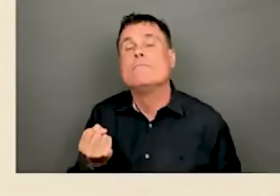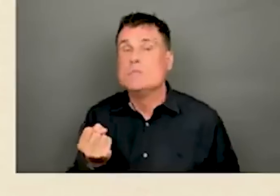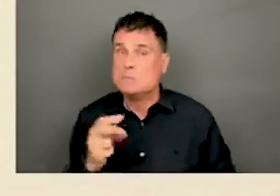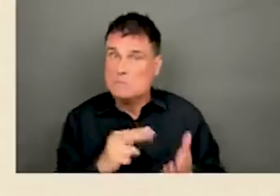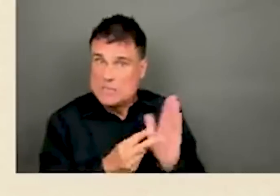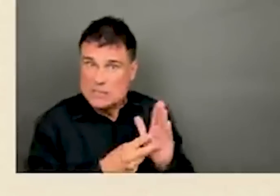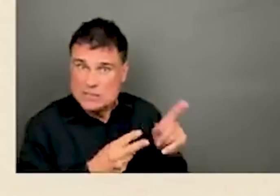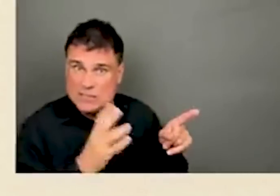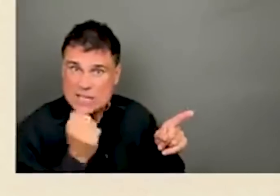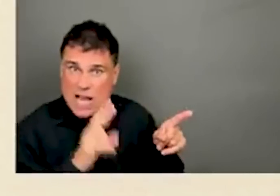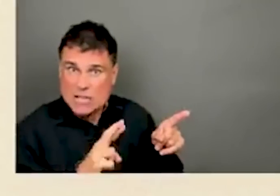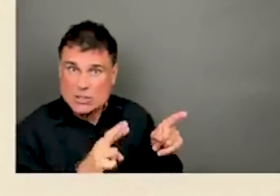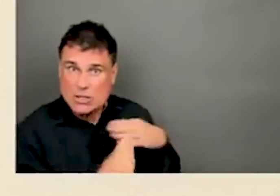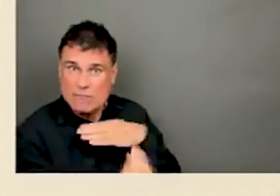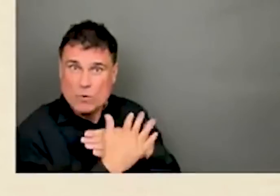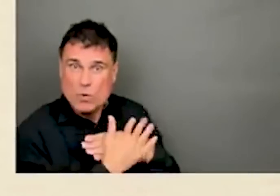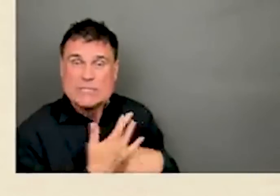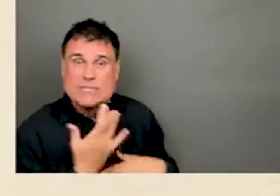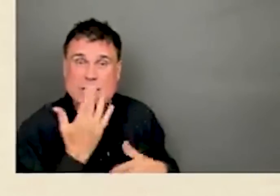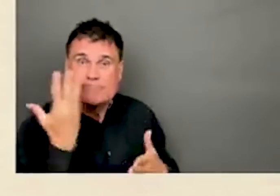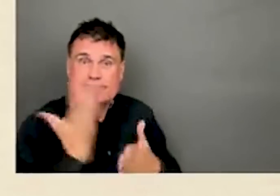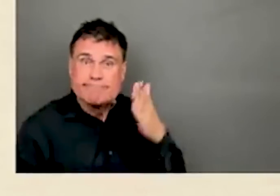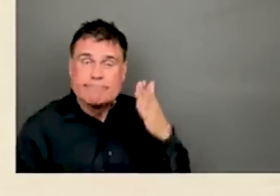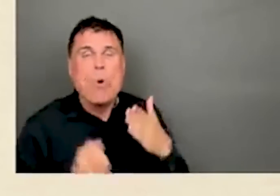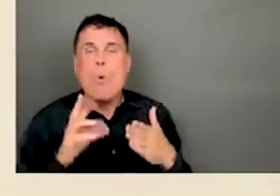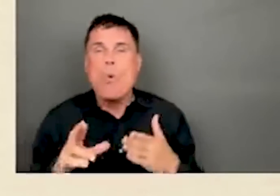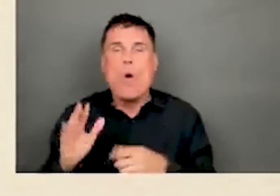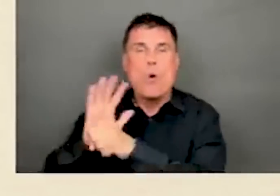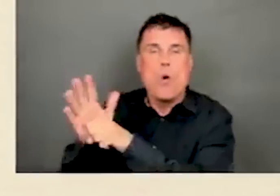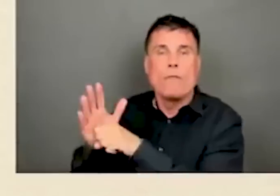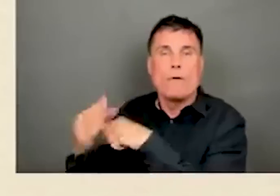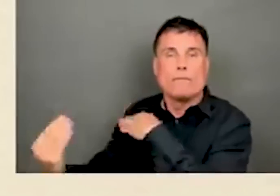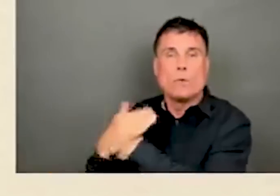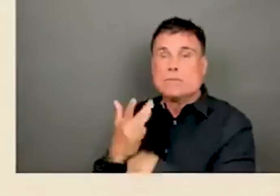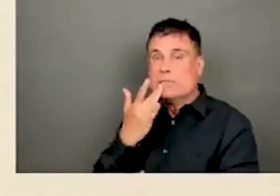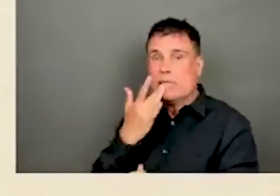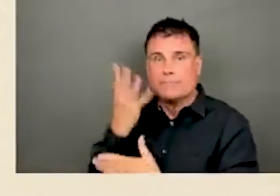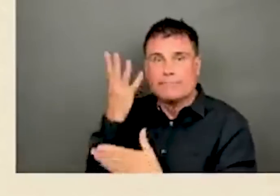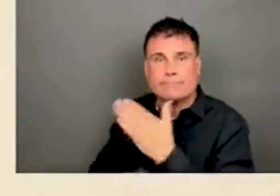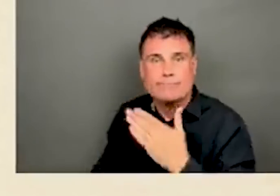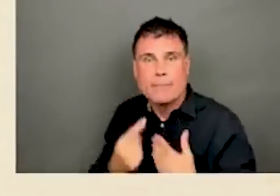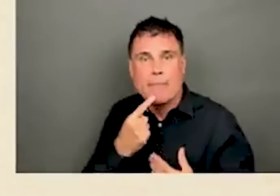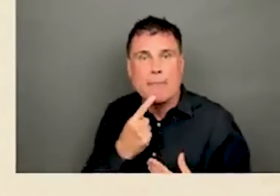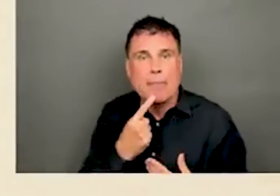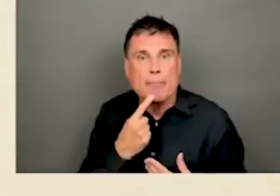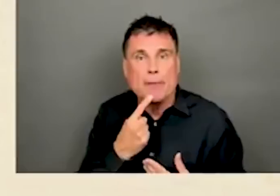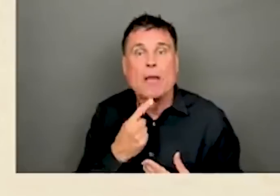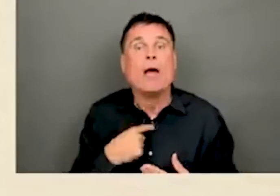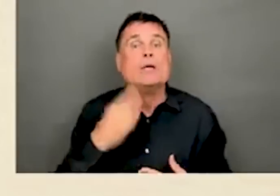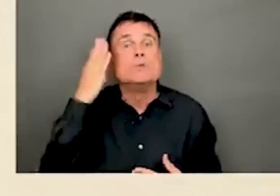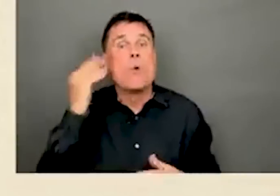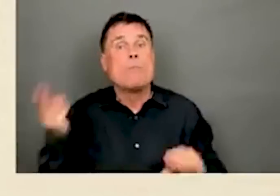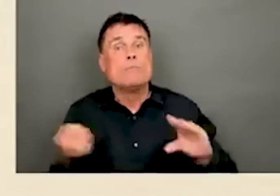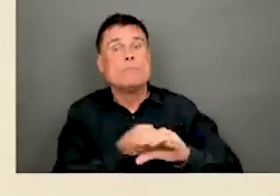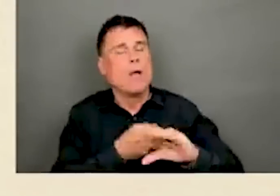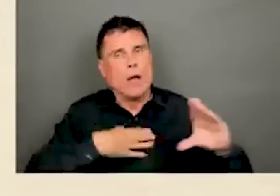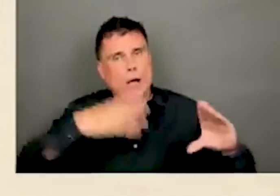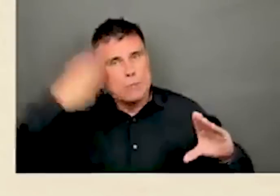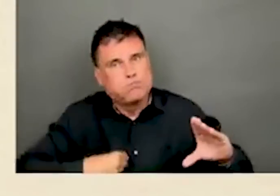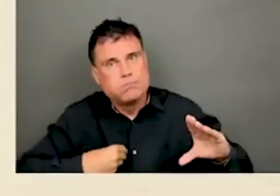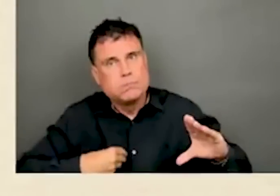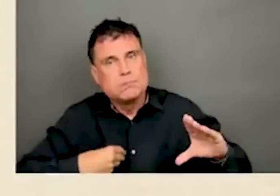tired and I come home and I fall asleep. But a good indicator of making the right choice at the right